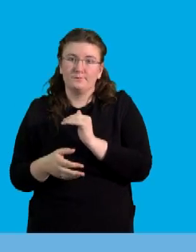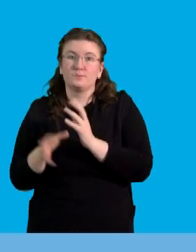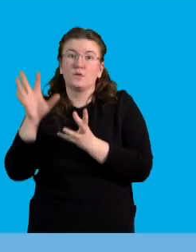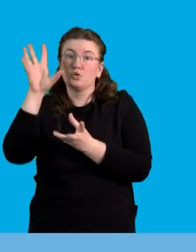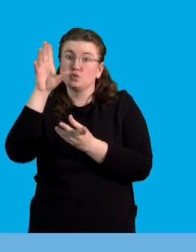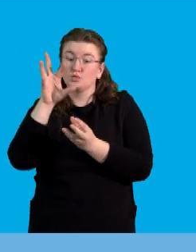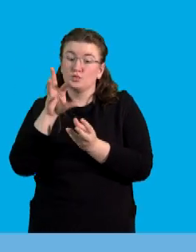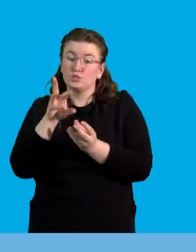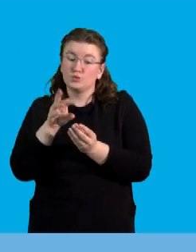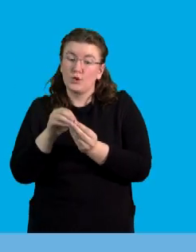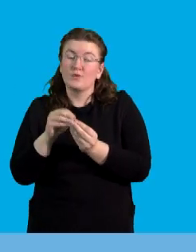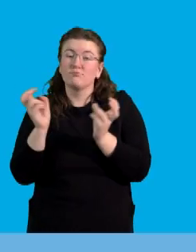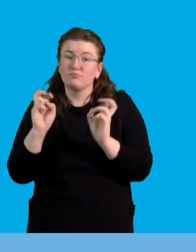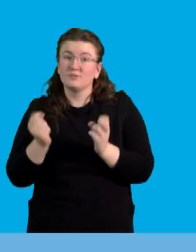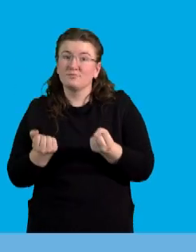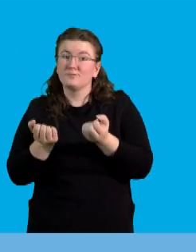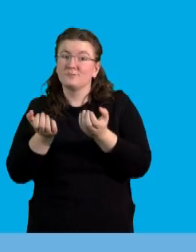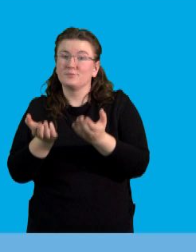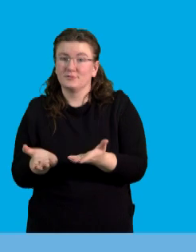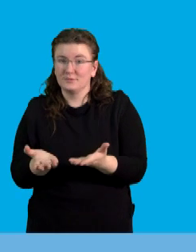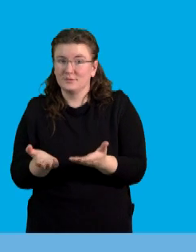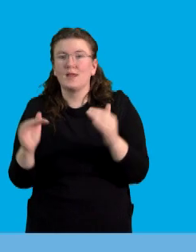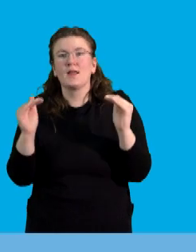the total current supplied is equal to